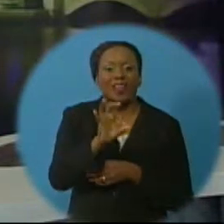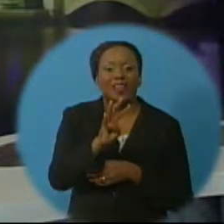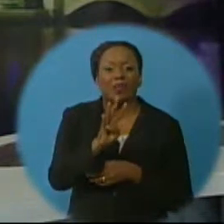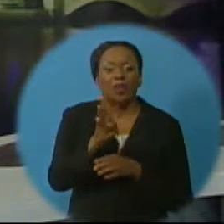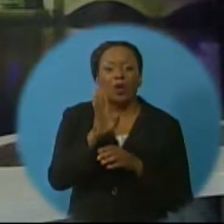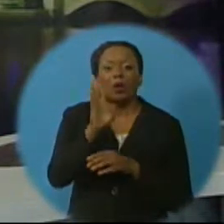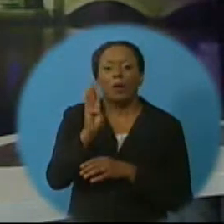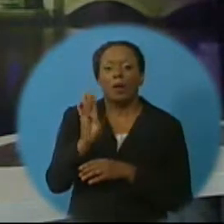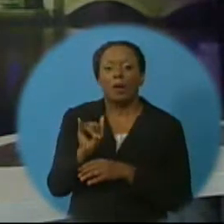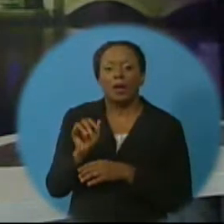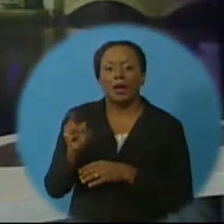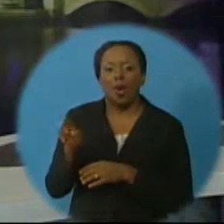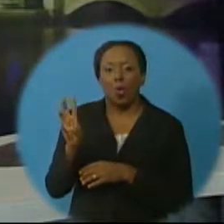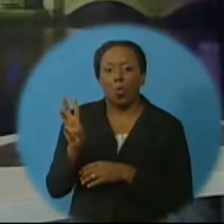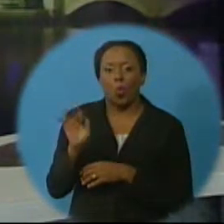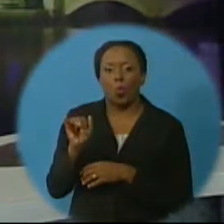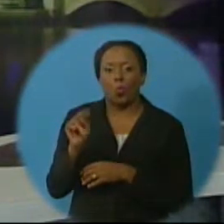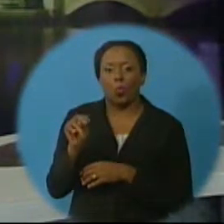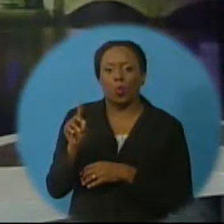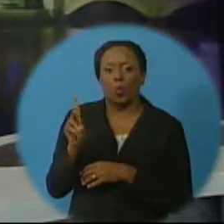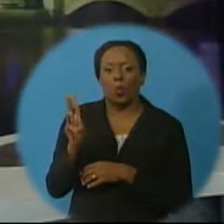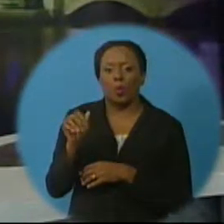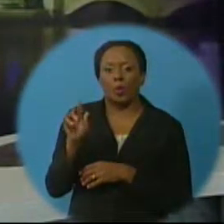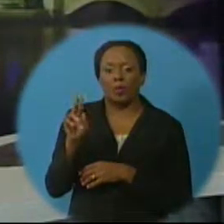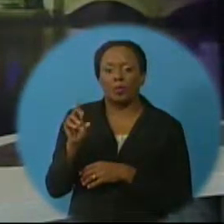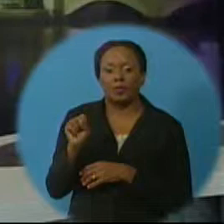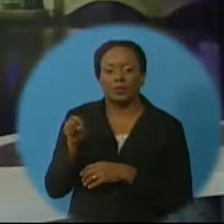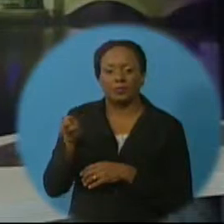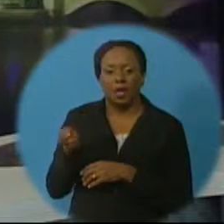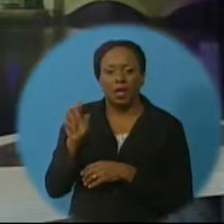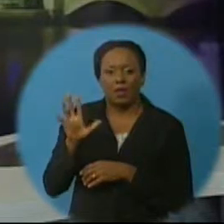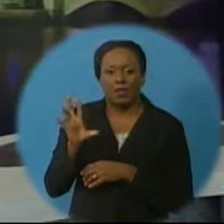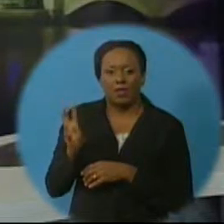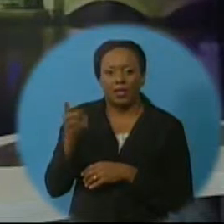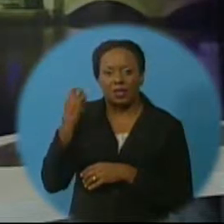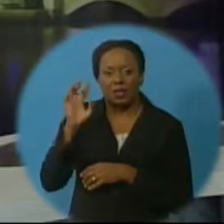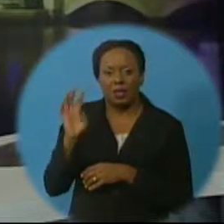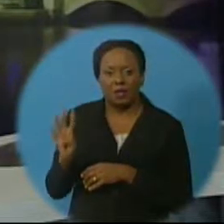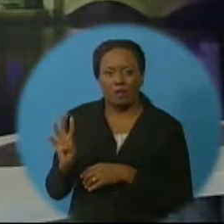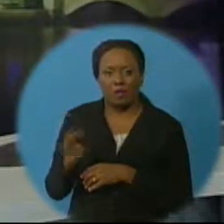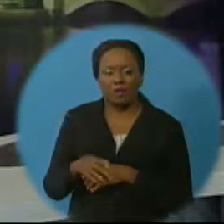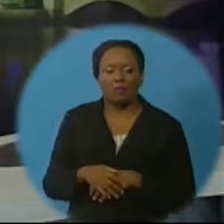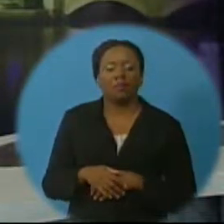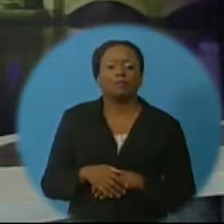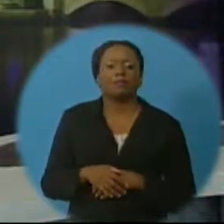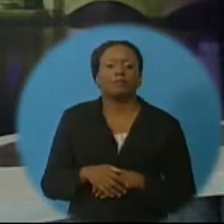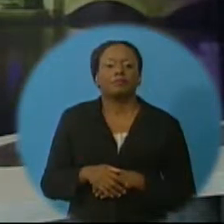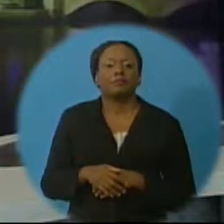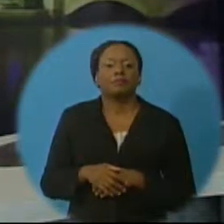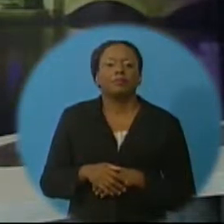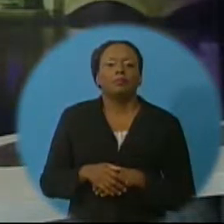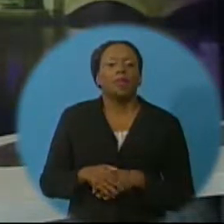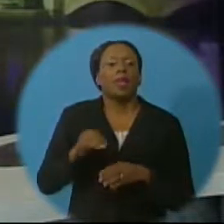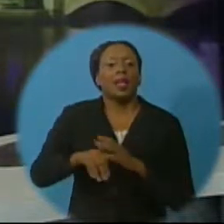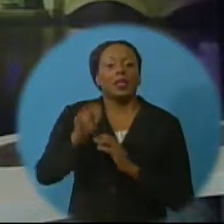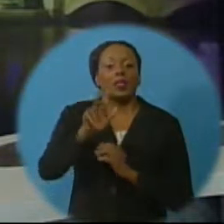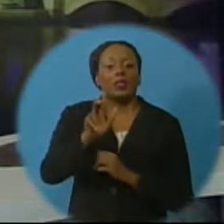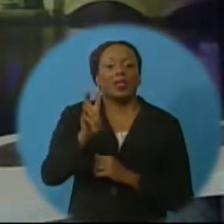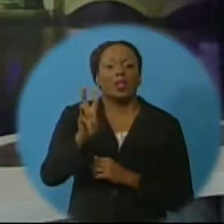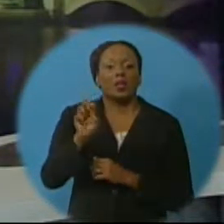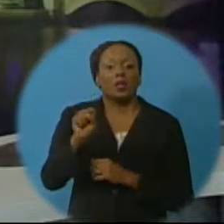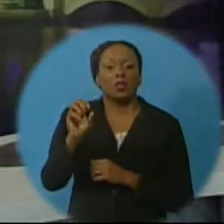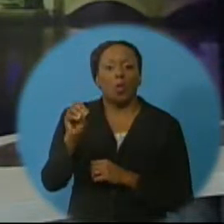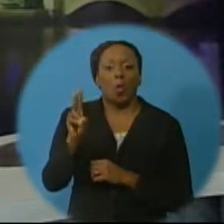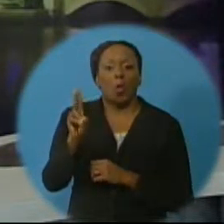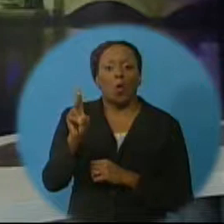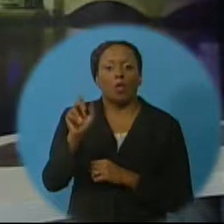Shillingford taking 4 for 61. In reply, the Windwards are 56 for 4. And at the 3Ws Oval in a day and night encounter, Guyana